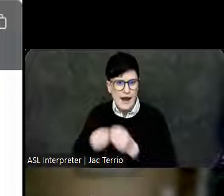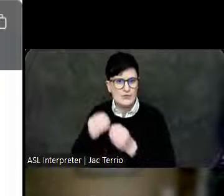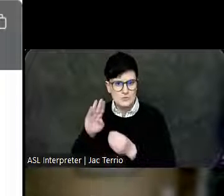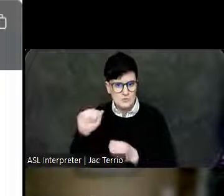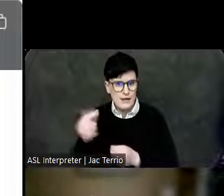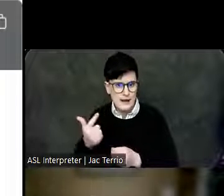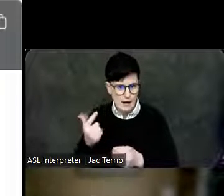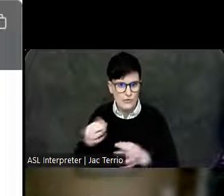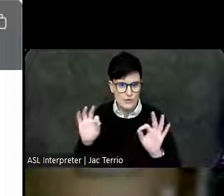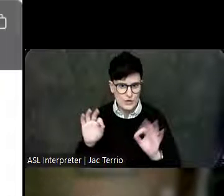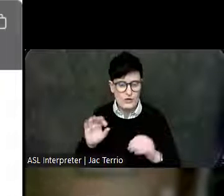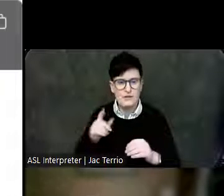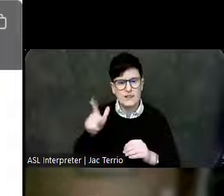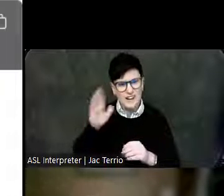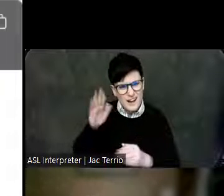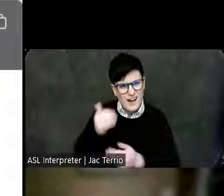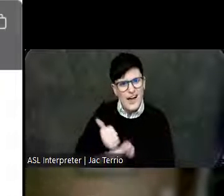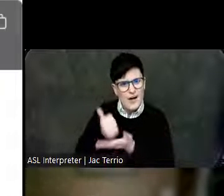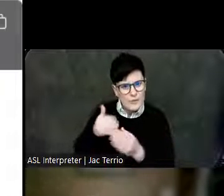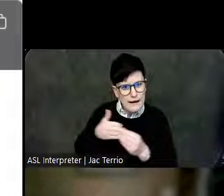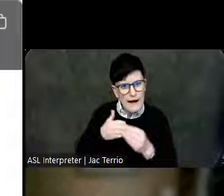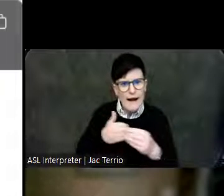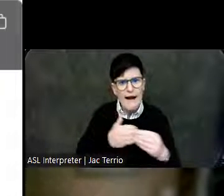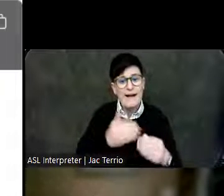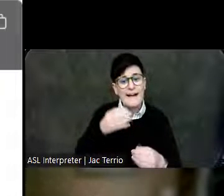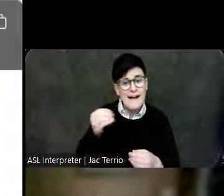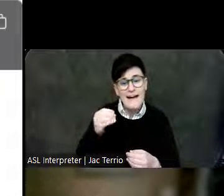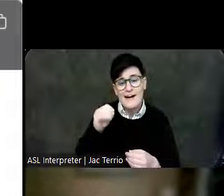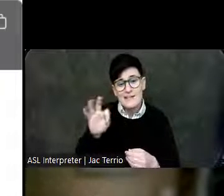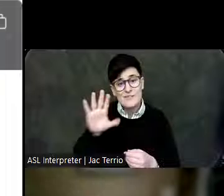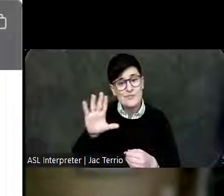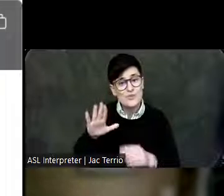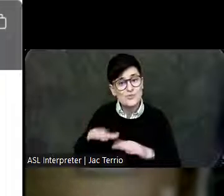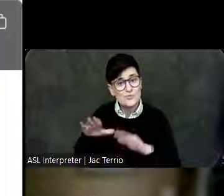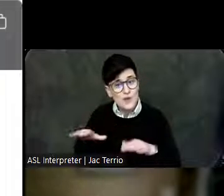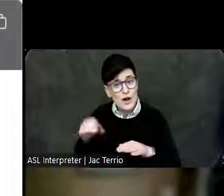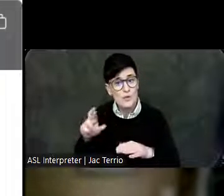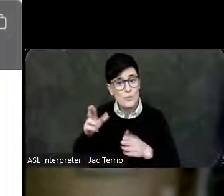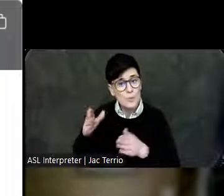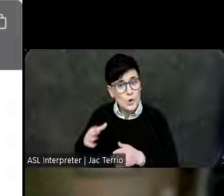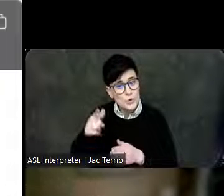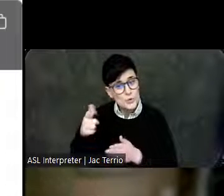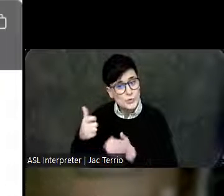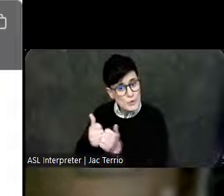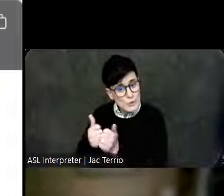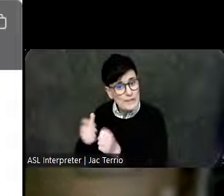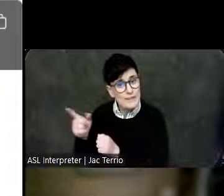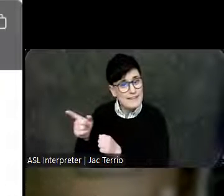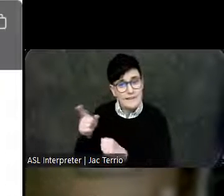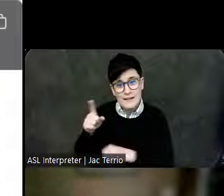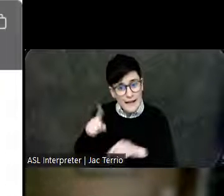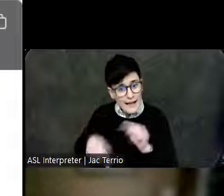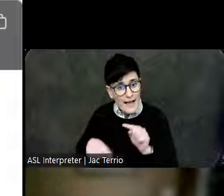there. And they also help facilitate if your child or person that you're with isn't able to sort